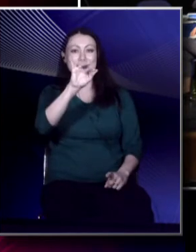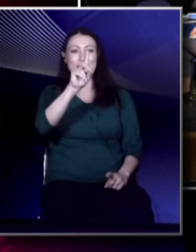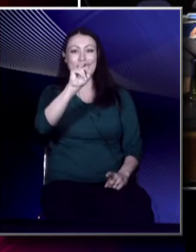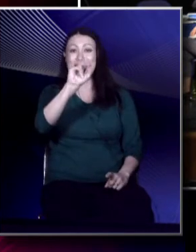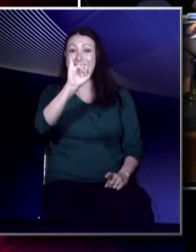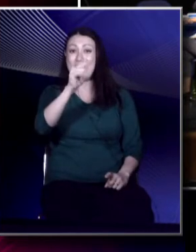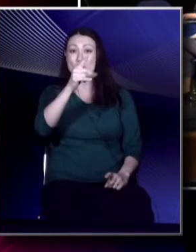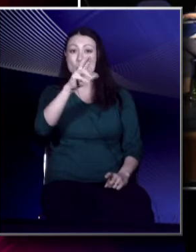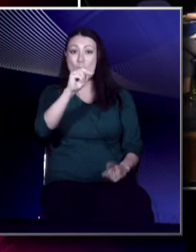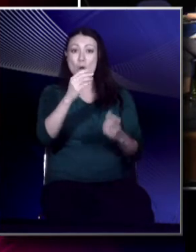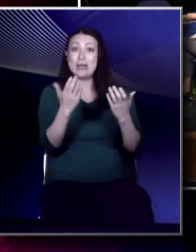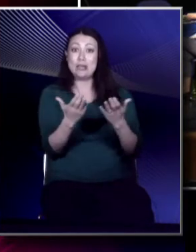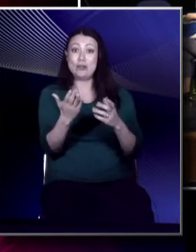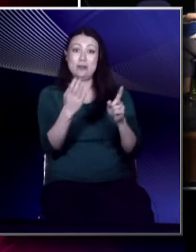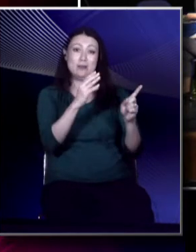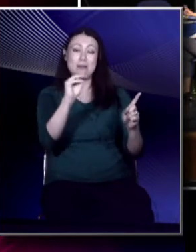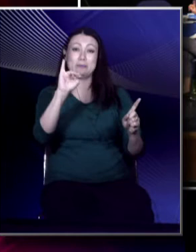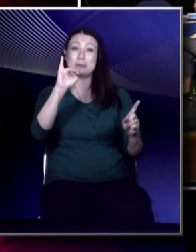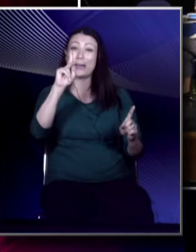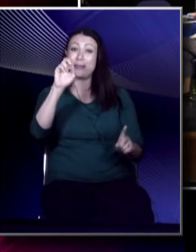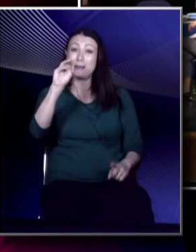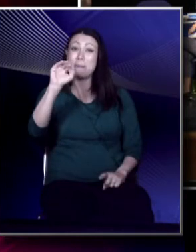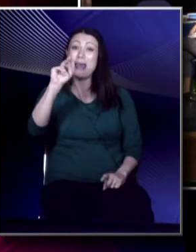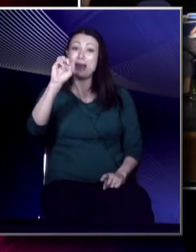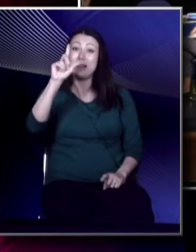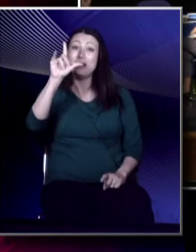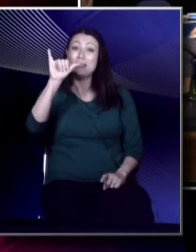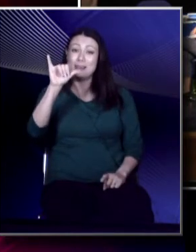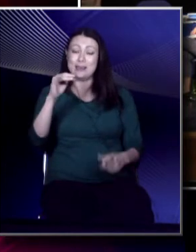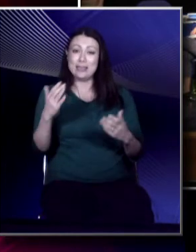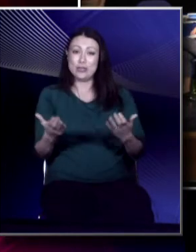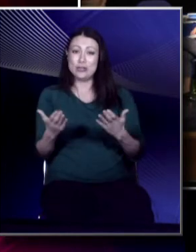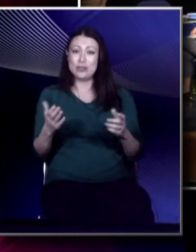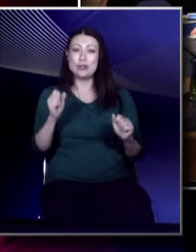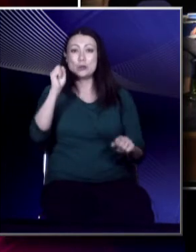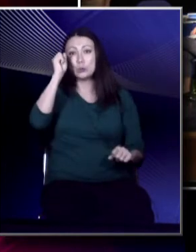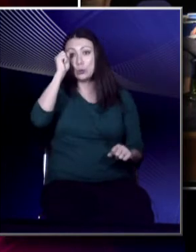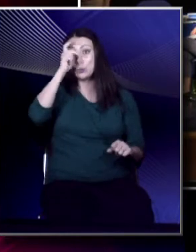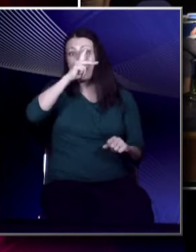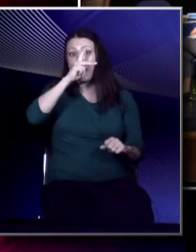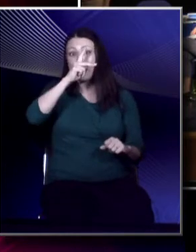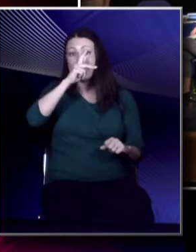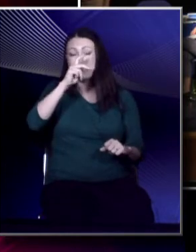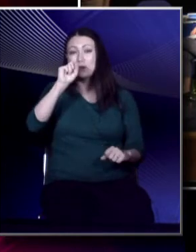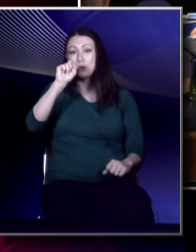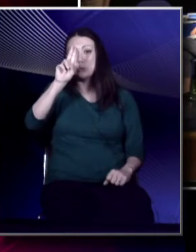Present. Mike Manley. Present. Sue K. Kneifel.